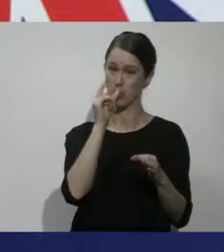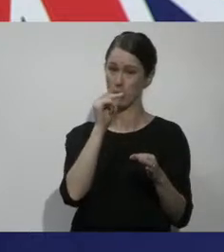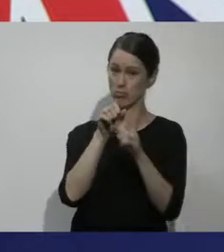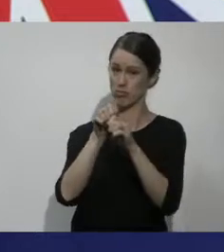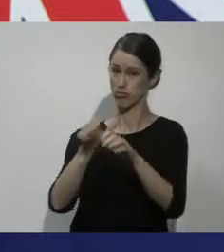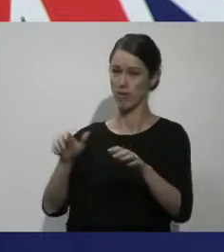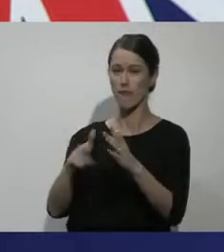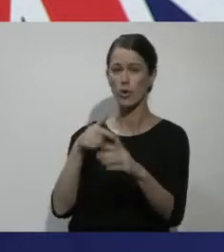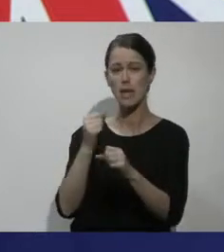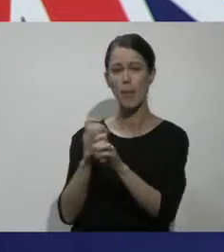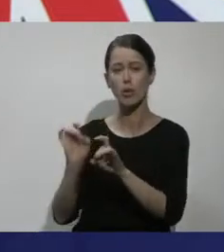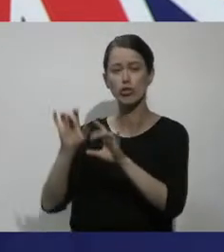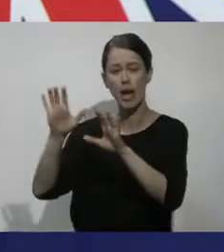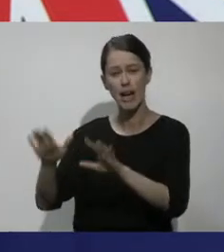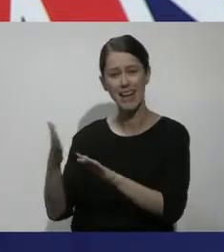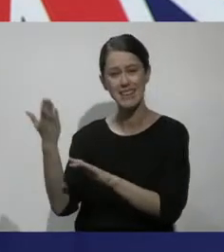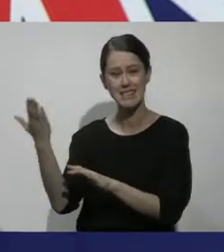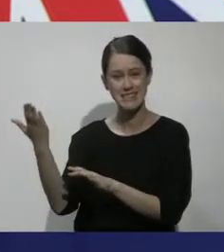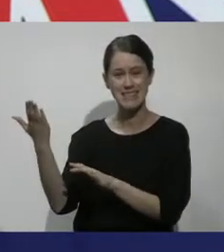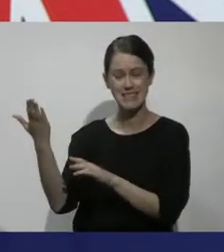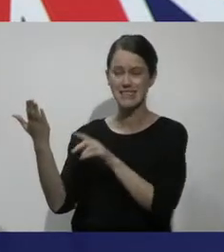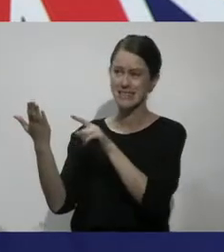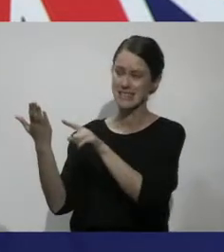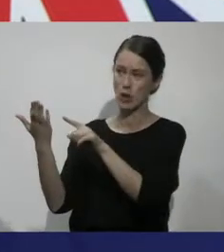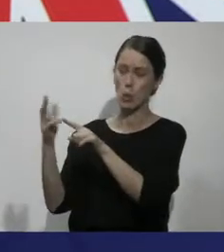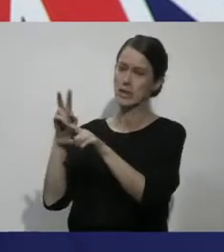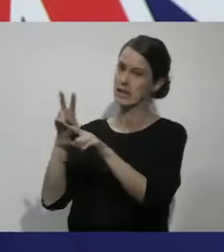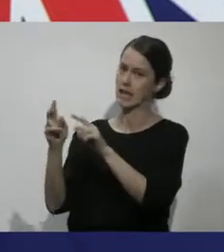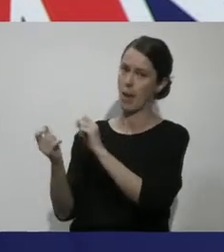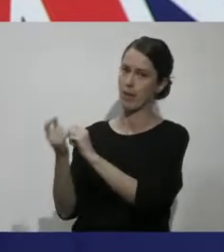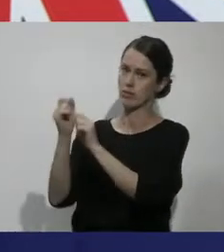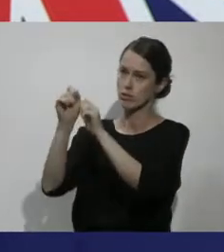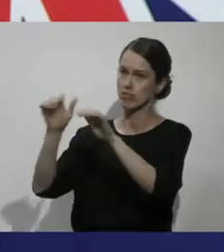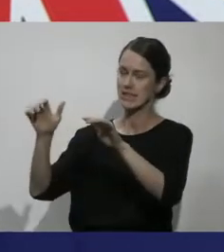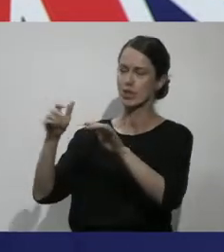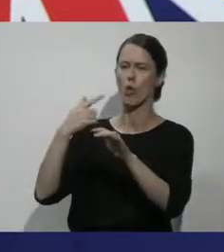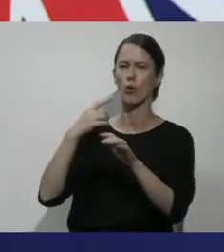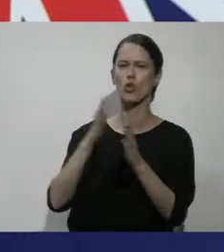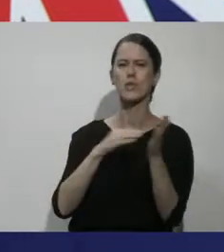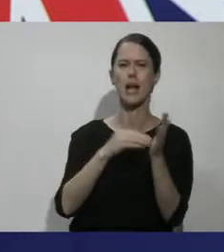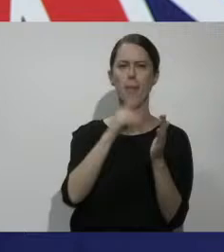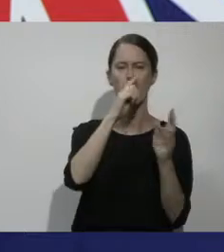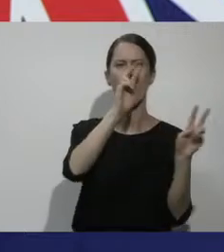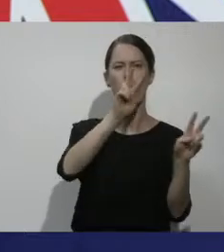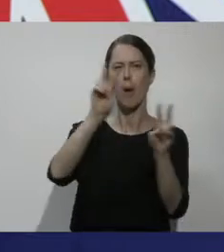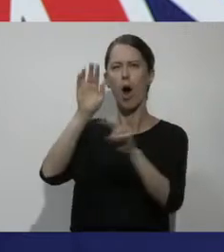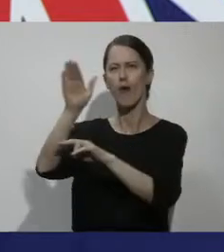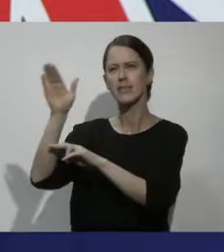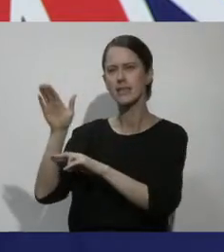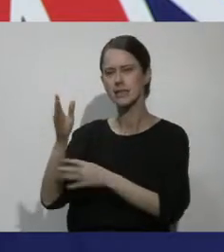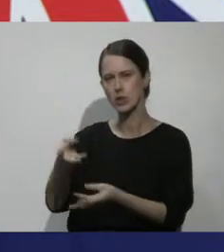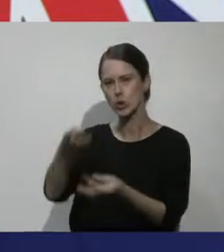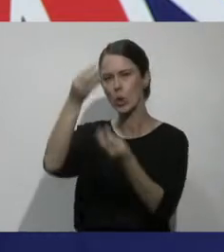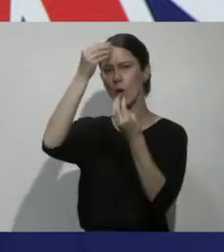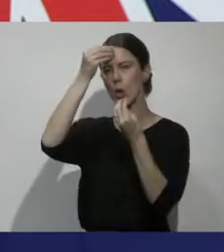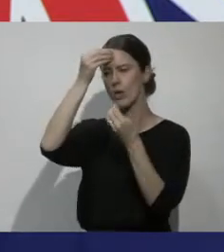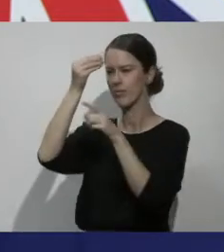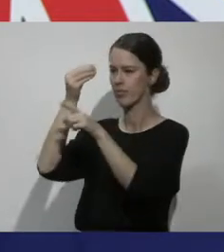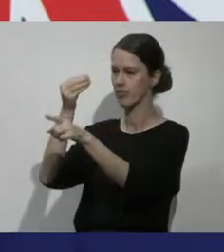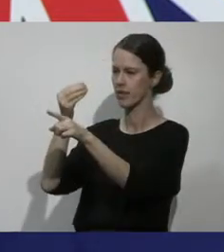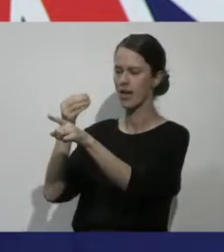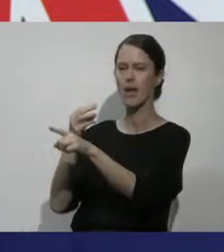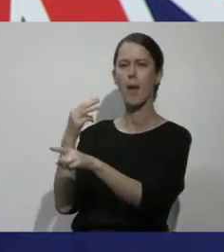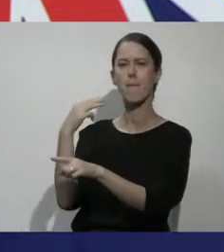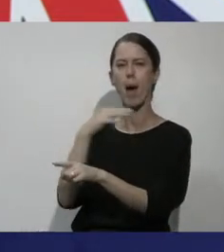Australia, has demonstrated that to us. So we are looking at the experience of others and making our decisions. Situation in Melbourne playing